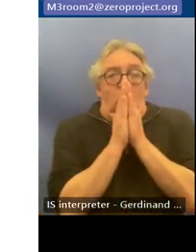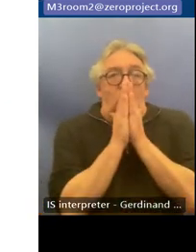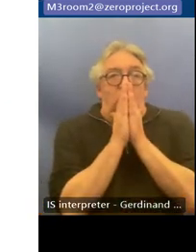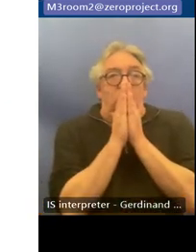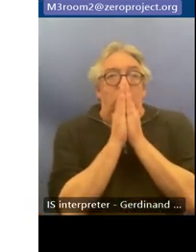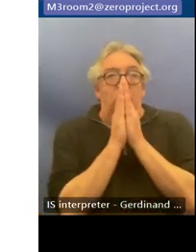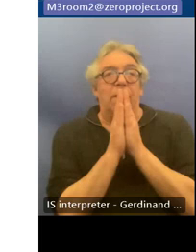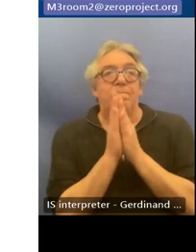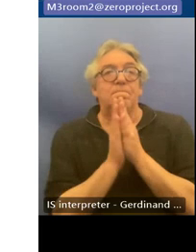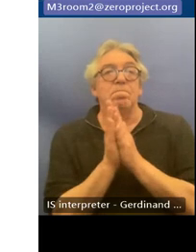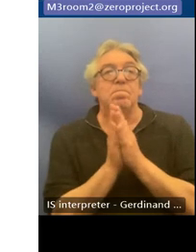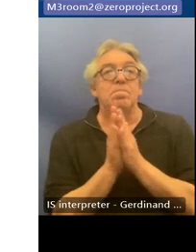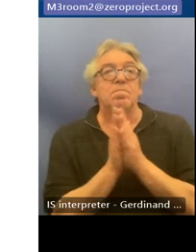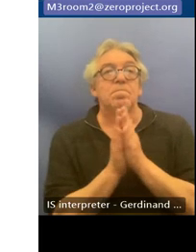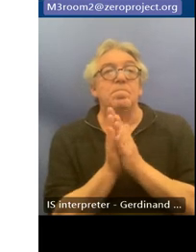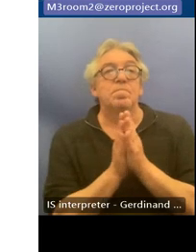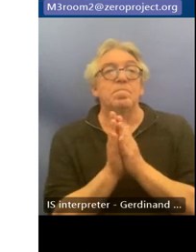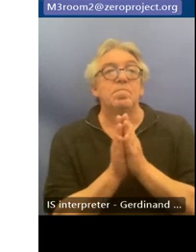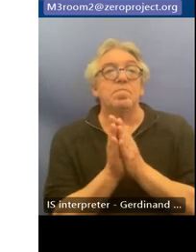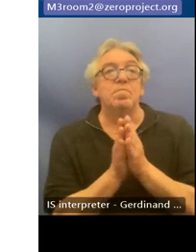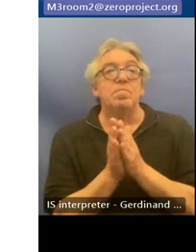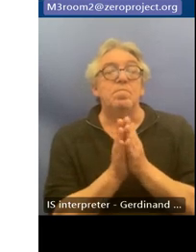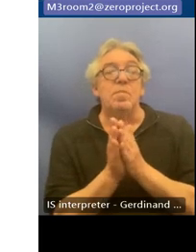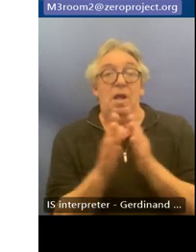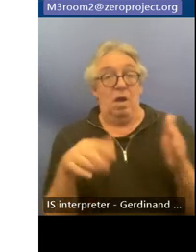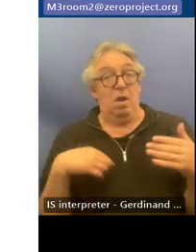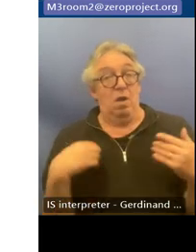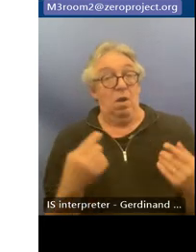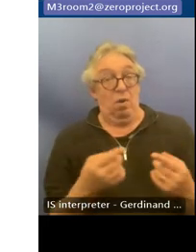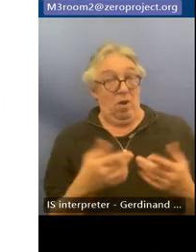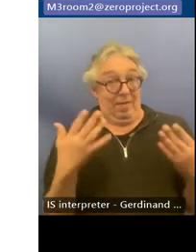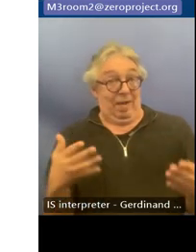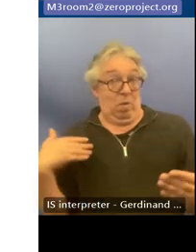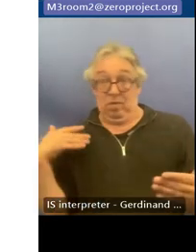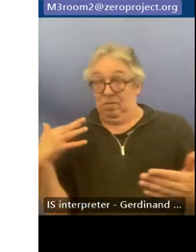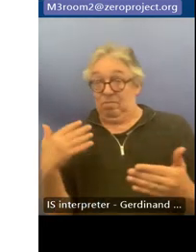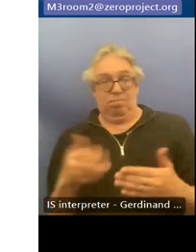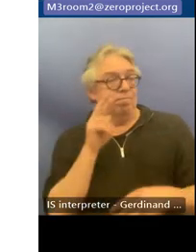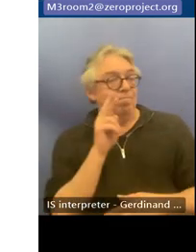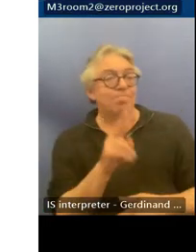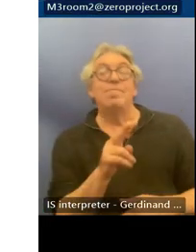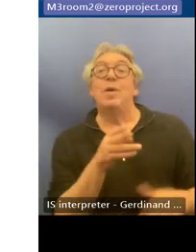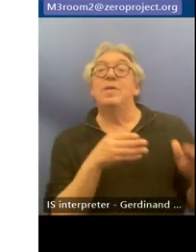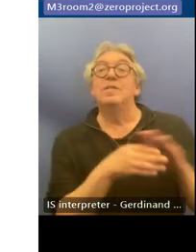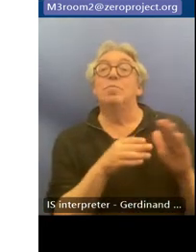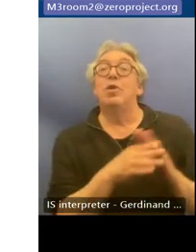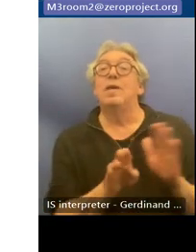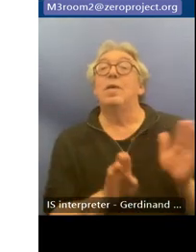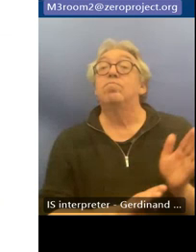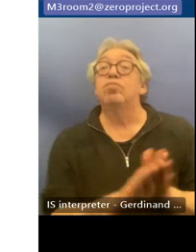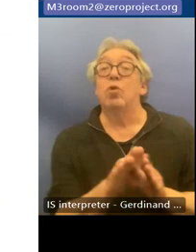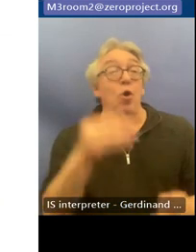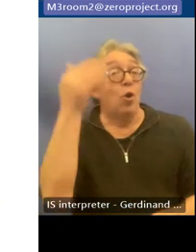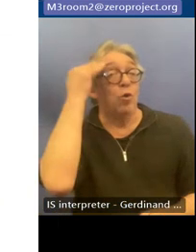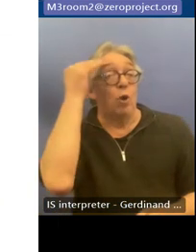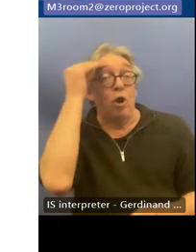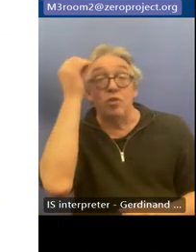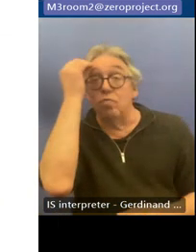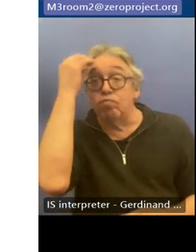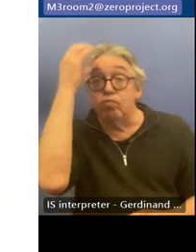implementing. And as a result, we are seeing accessibility, knowledge,